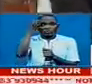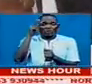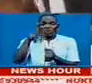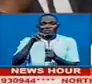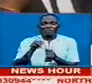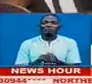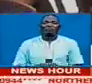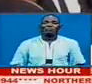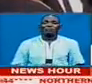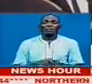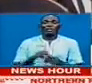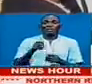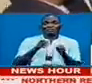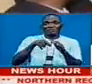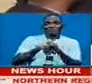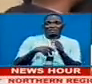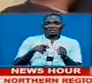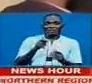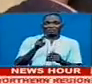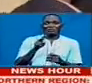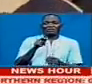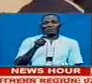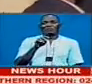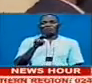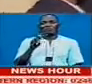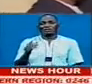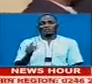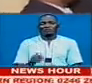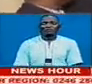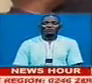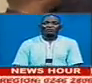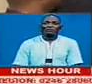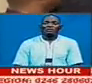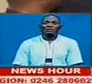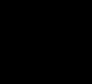Prime Minister Erna Solberg. Edward Nyakun, reporting for GBC 24.